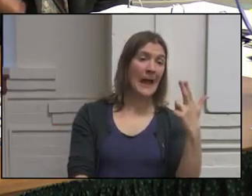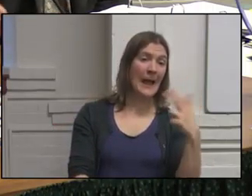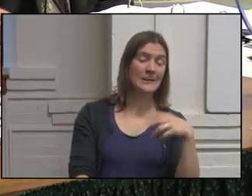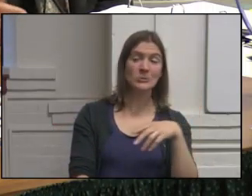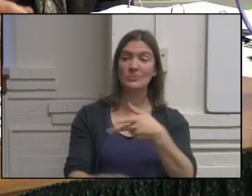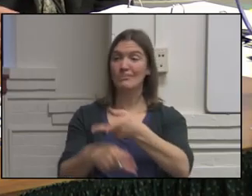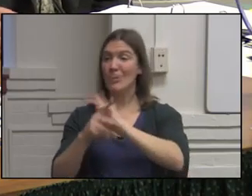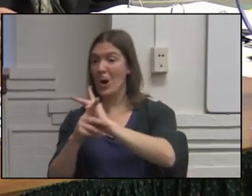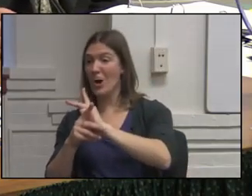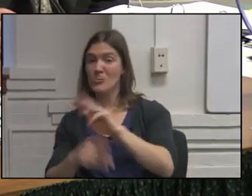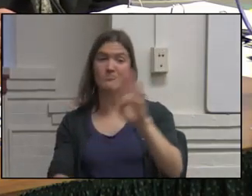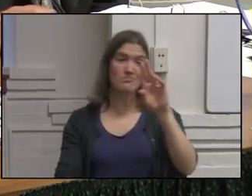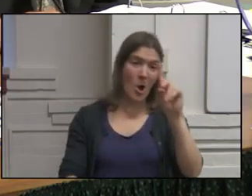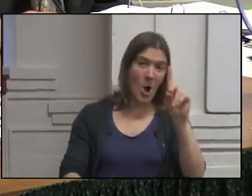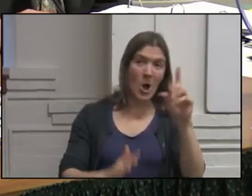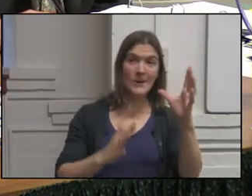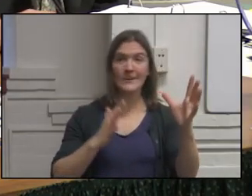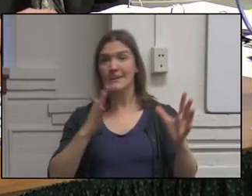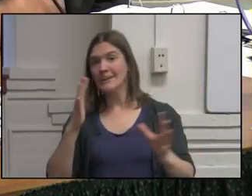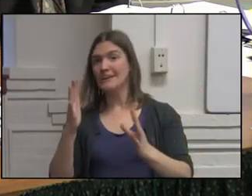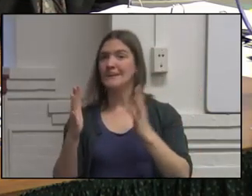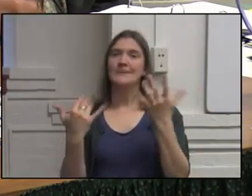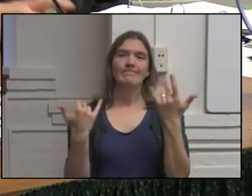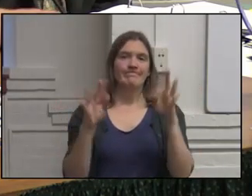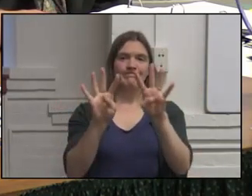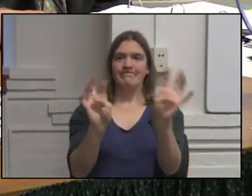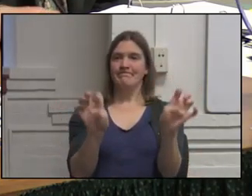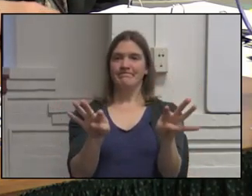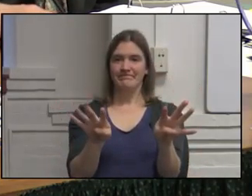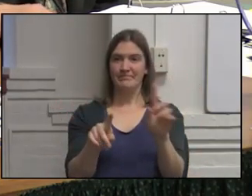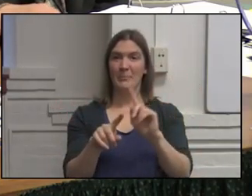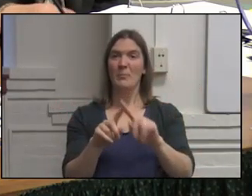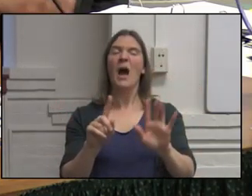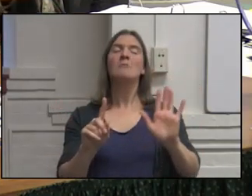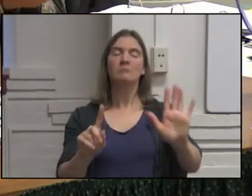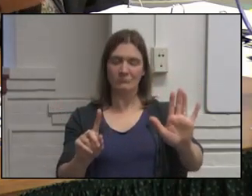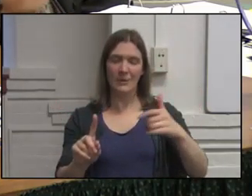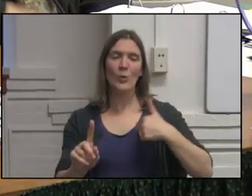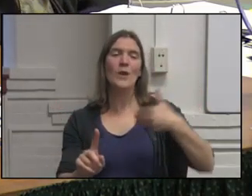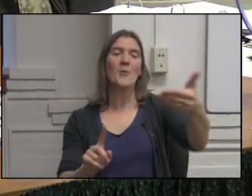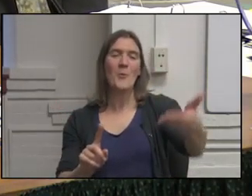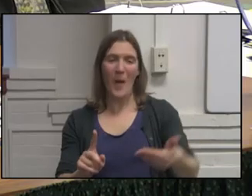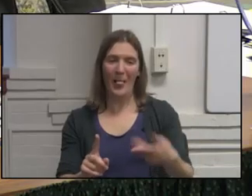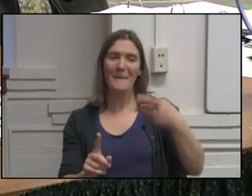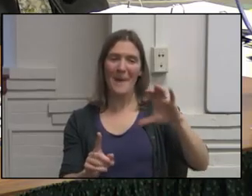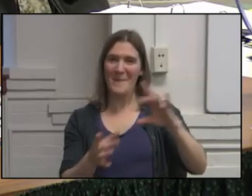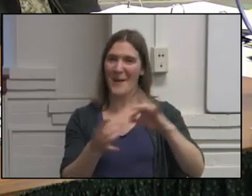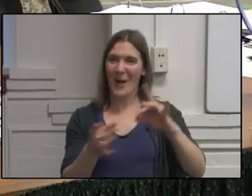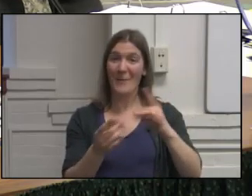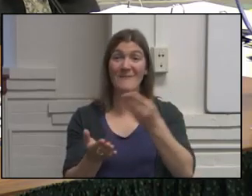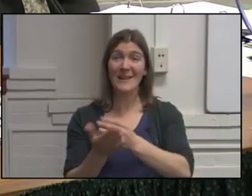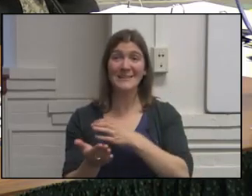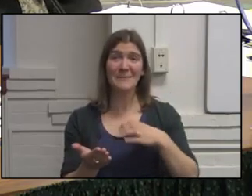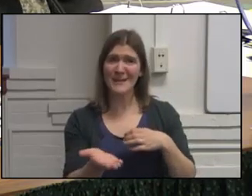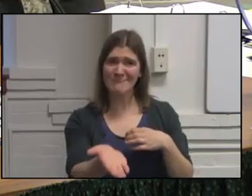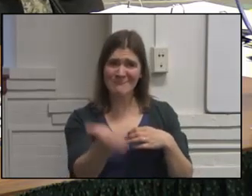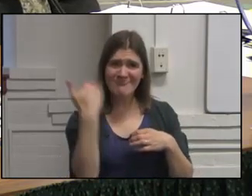bonded? We don't know those questions yet, but you rest assured, we welcome the public and the Finance